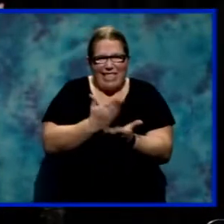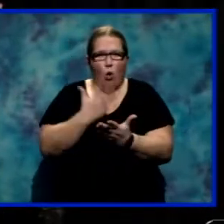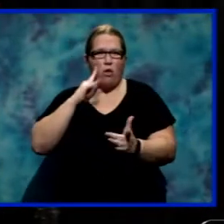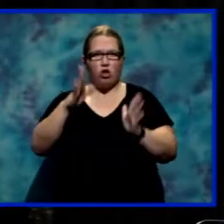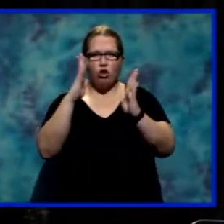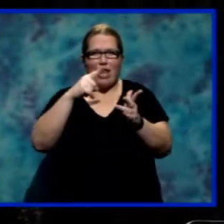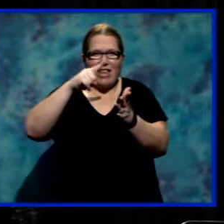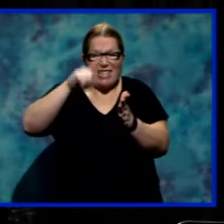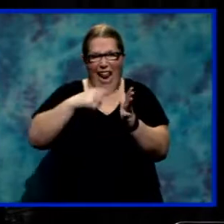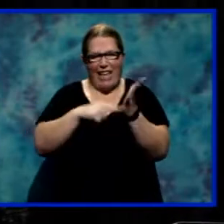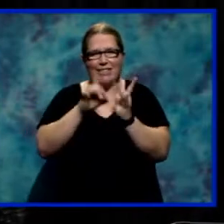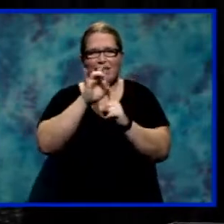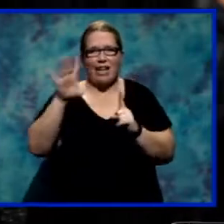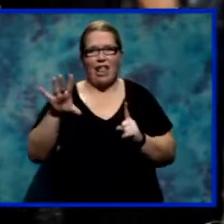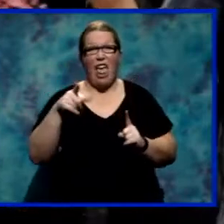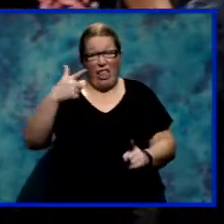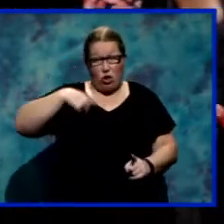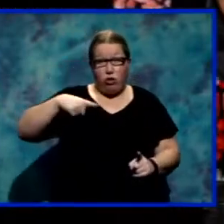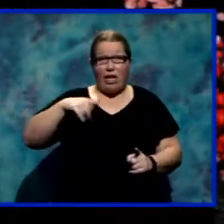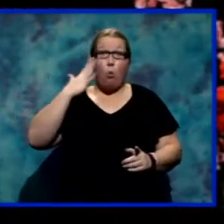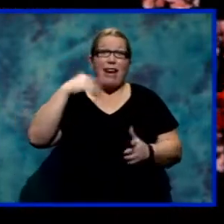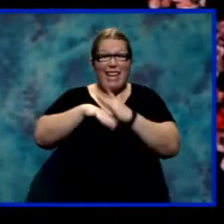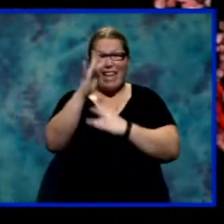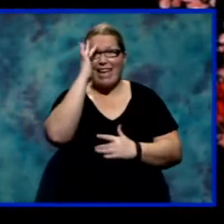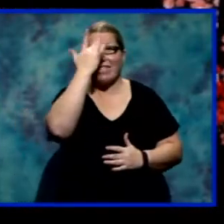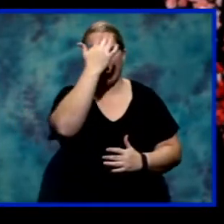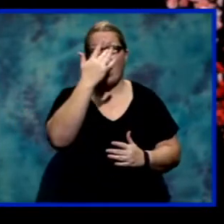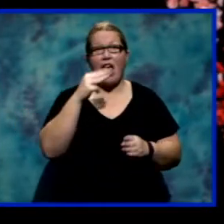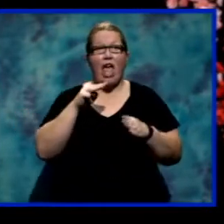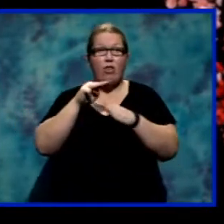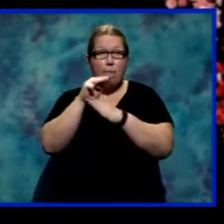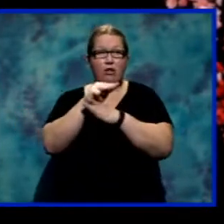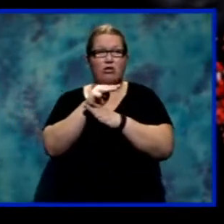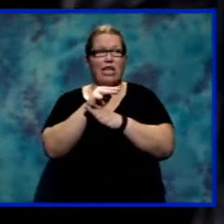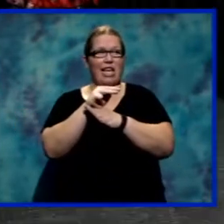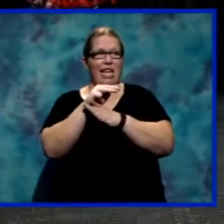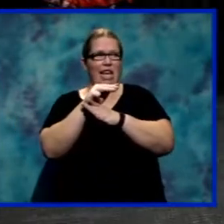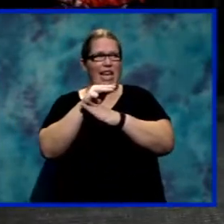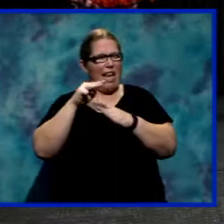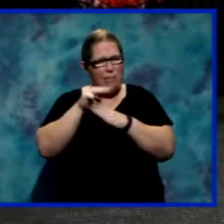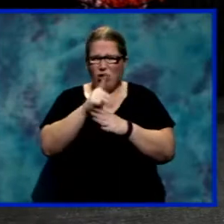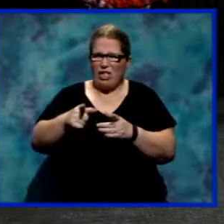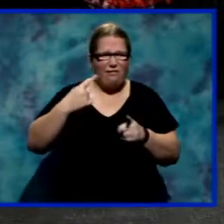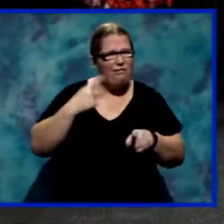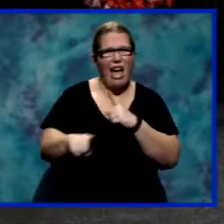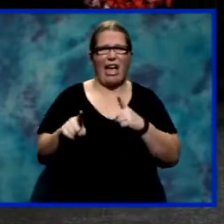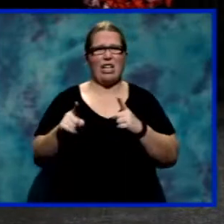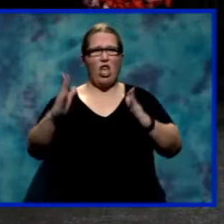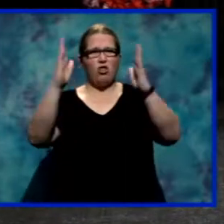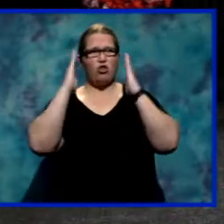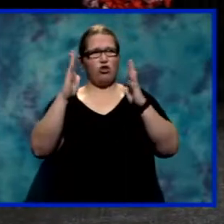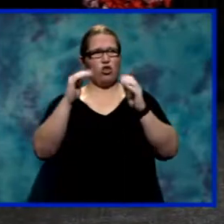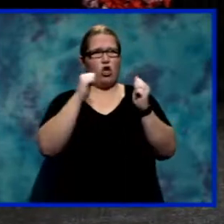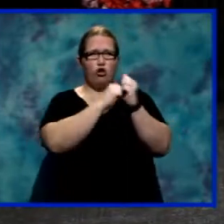10. There's a reason why in India, the message is going so hard and so fast that the church